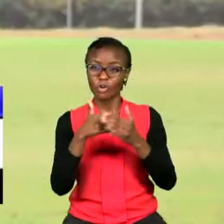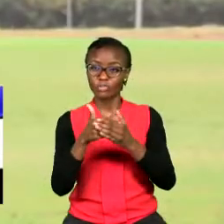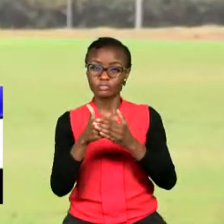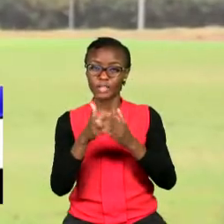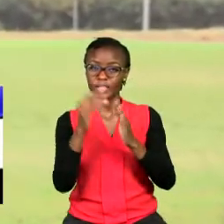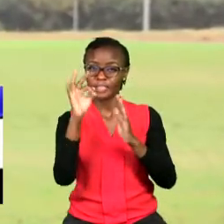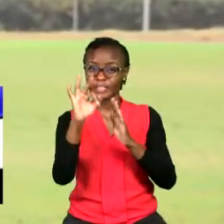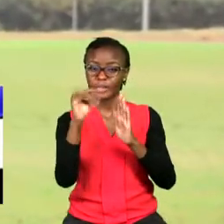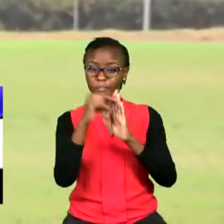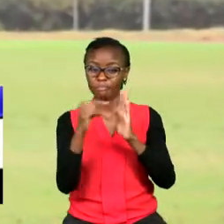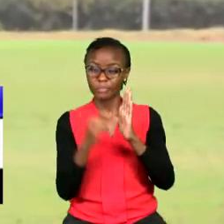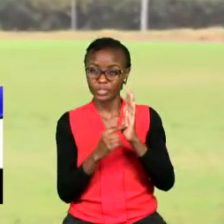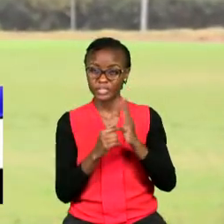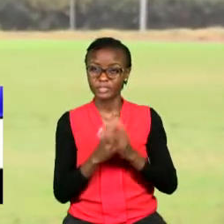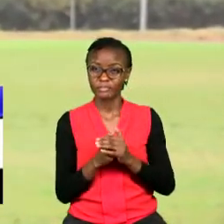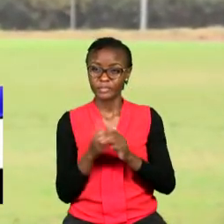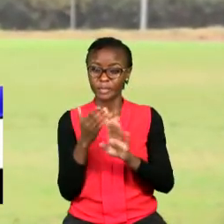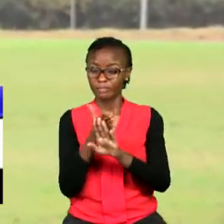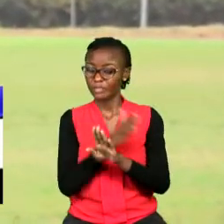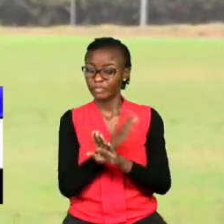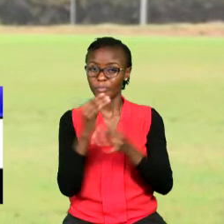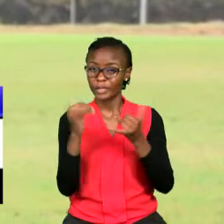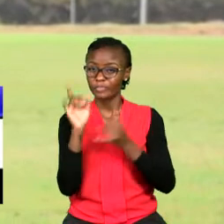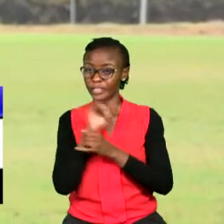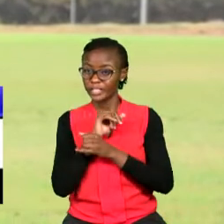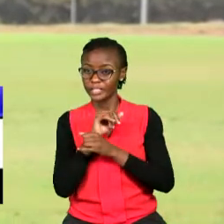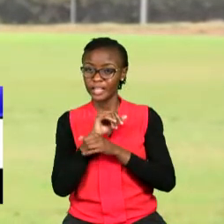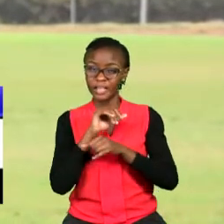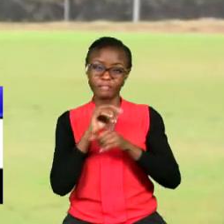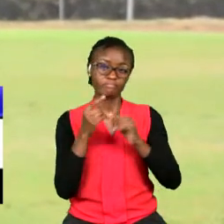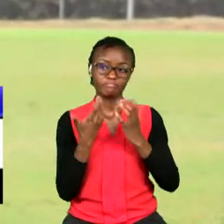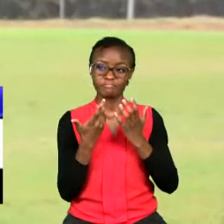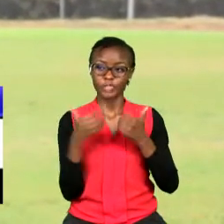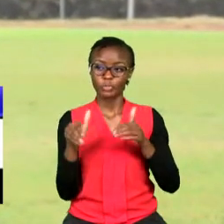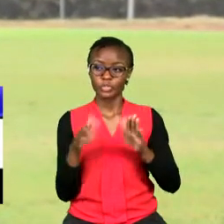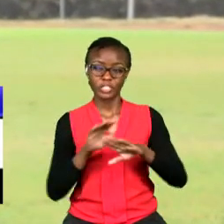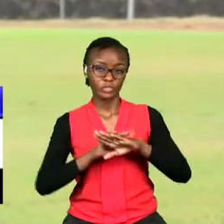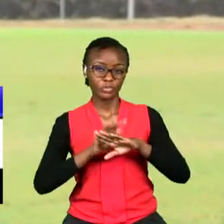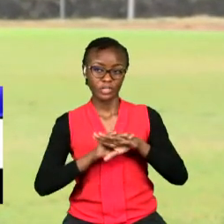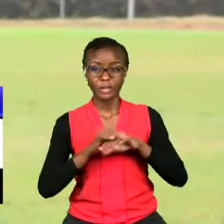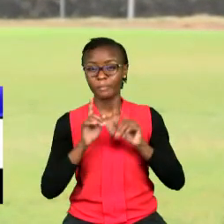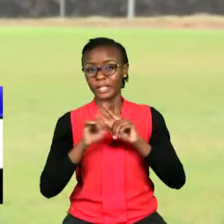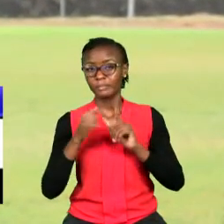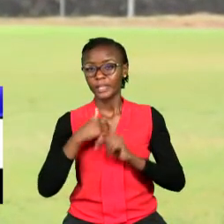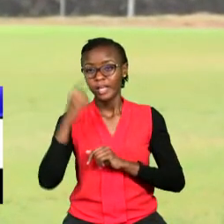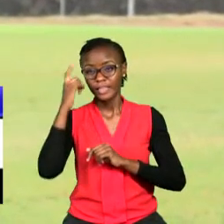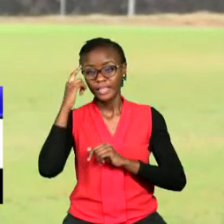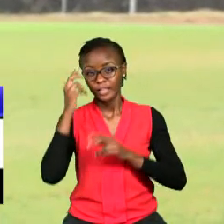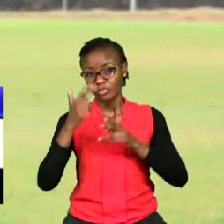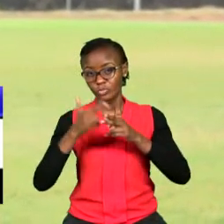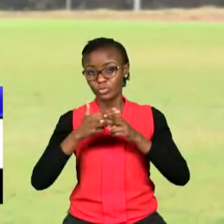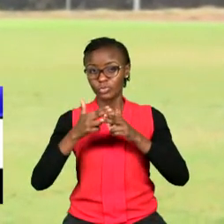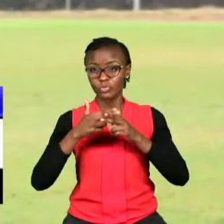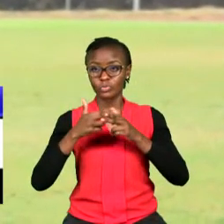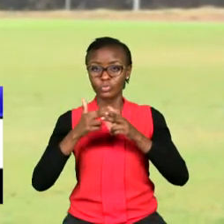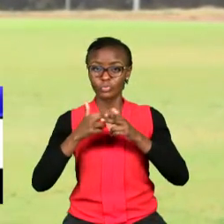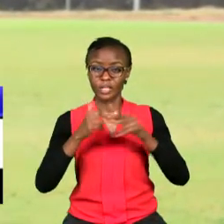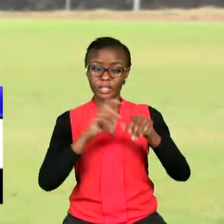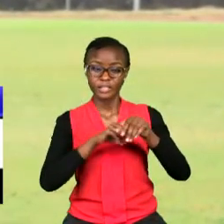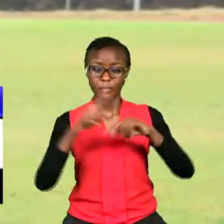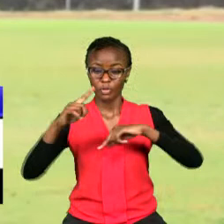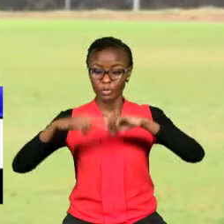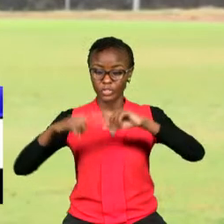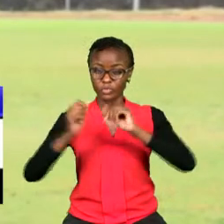hizo zimepita, at least tumepata point pa kuanzia. So hizi game inakuja against Mali, hiyo